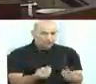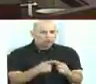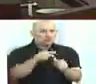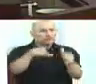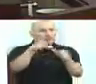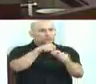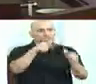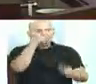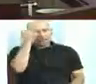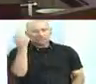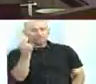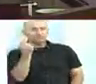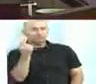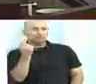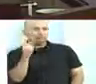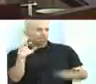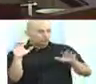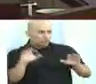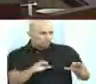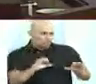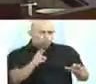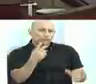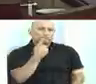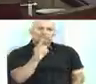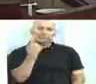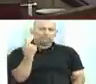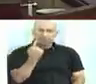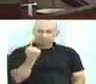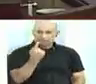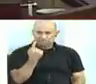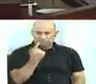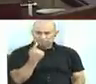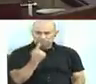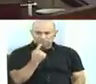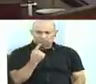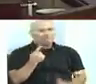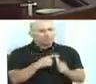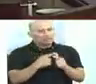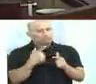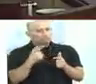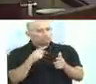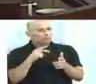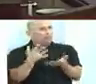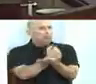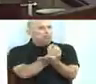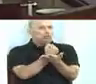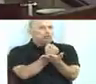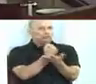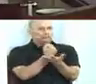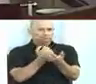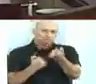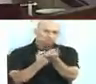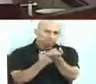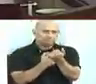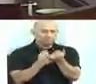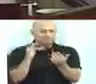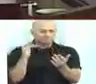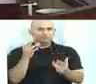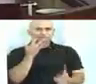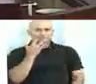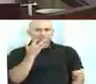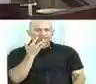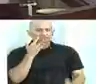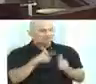because someone has done or said something to earn our favor. In turn, those